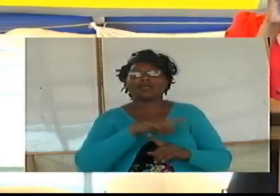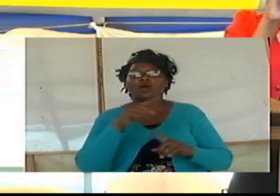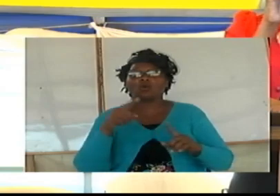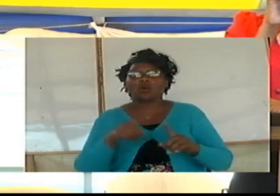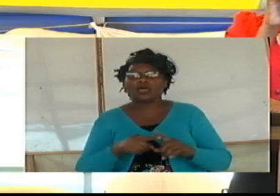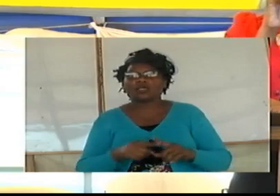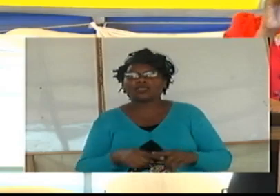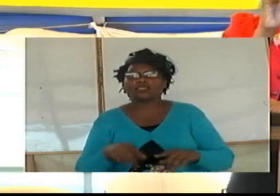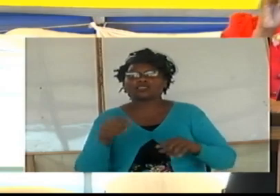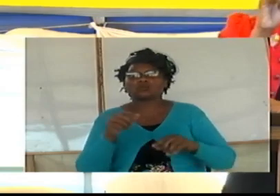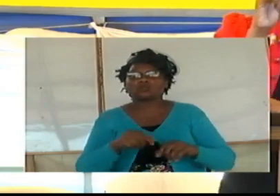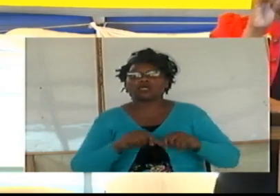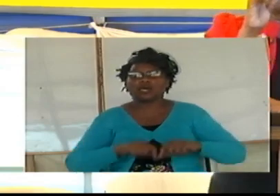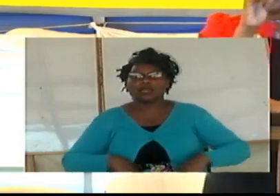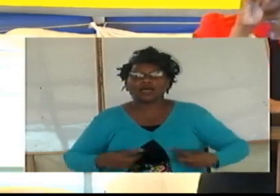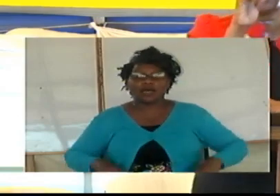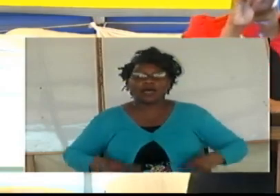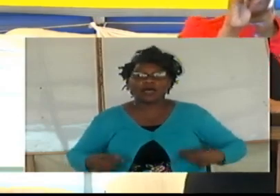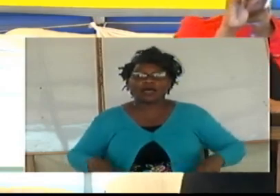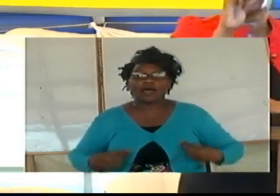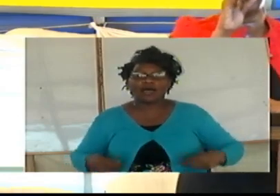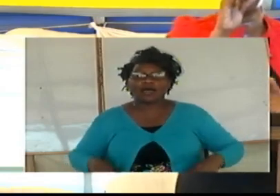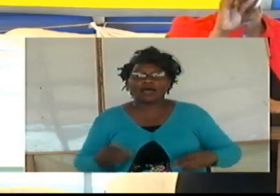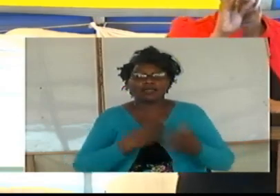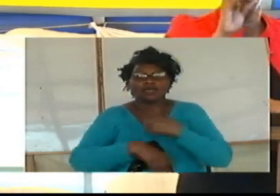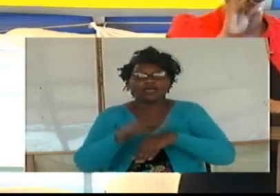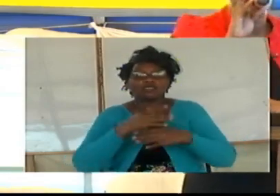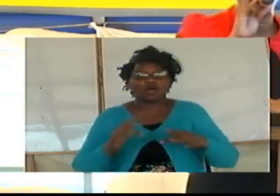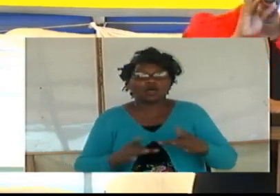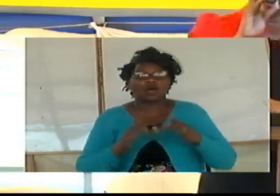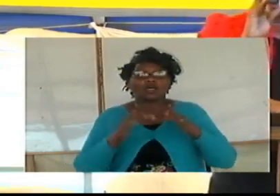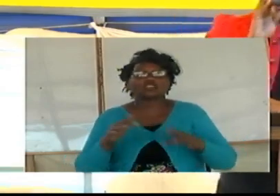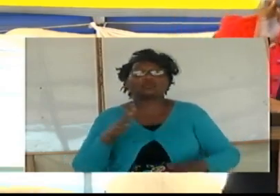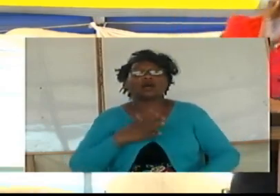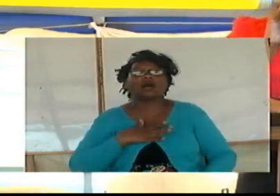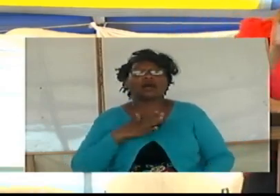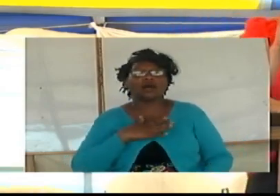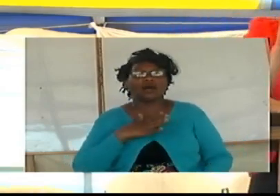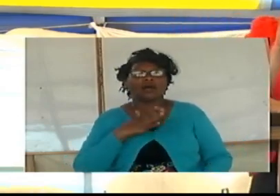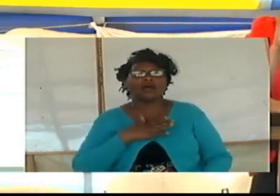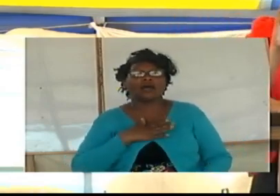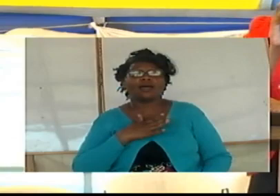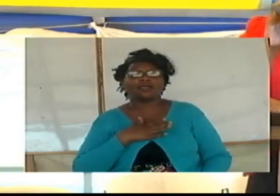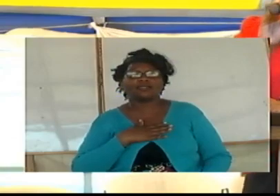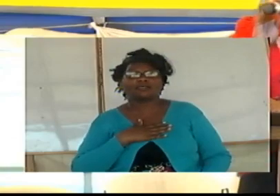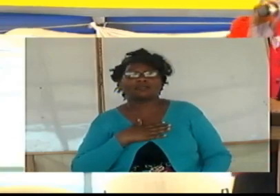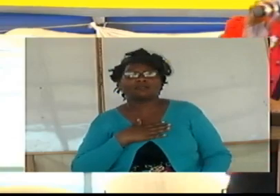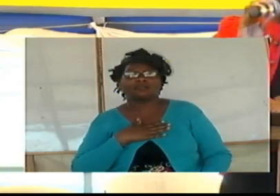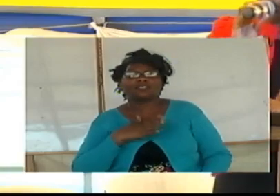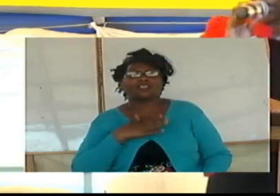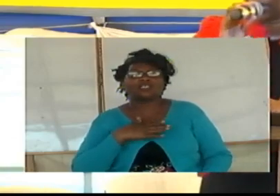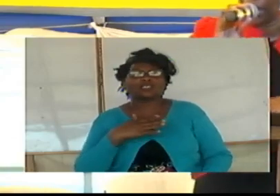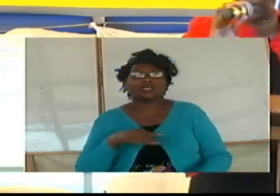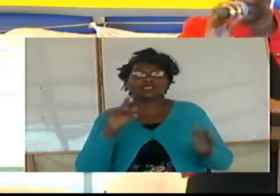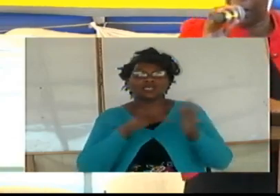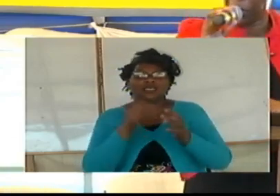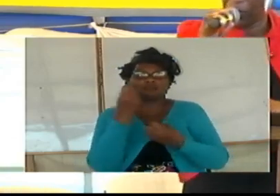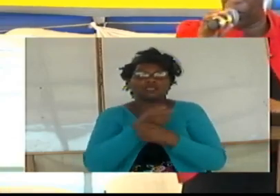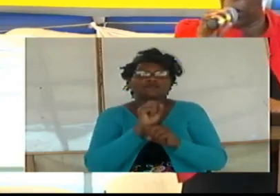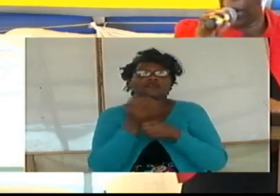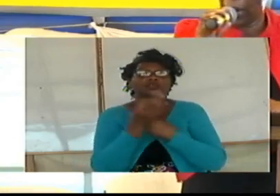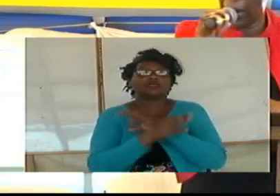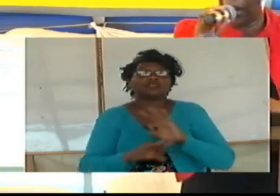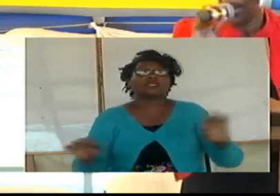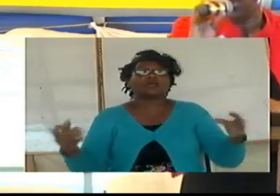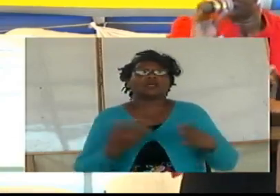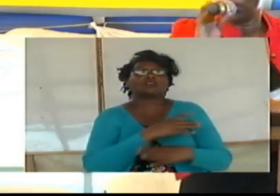mine. When his wounded hand touched mine. My Jesus set me